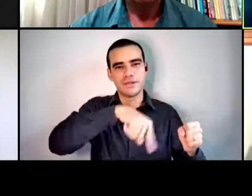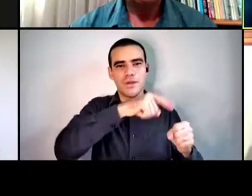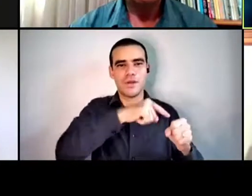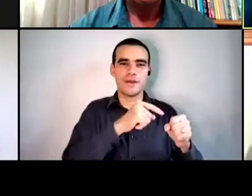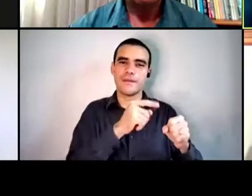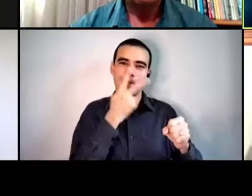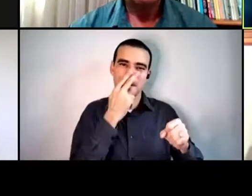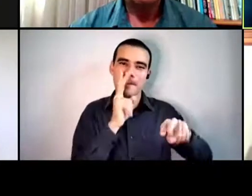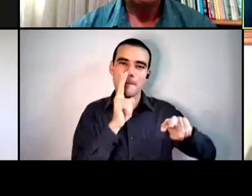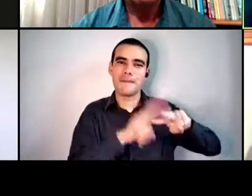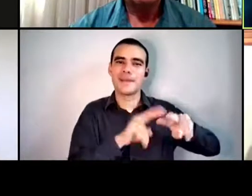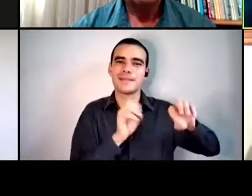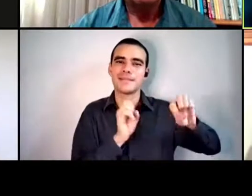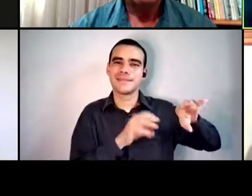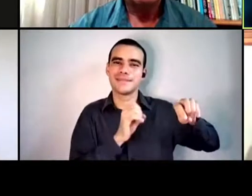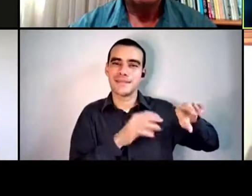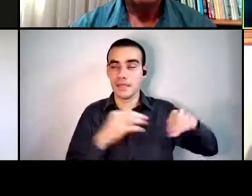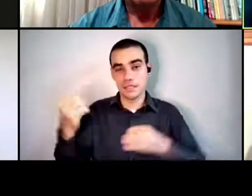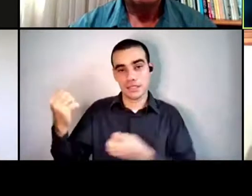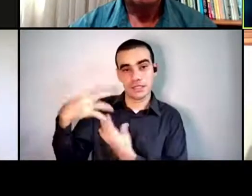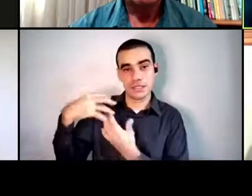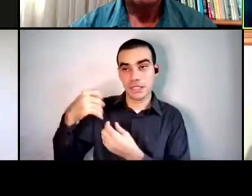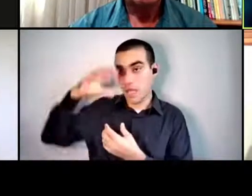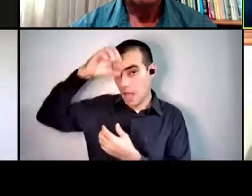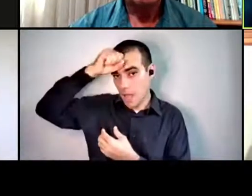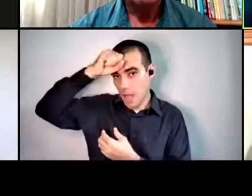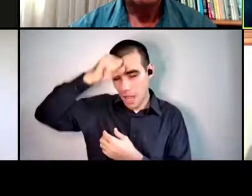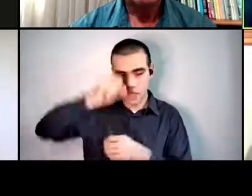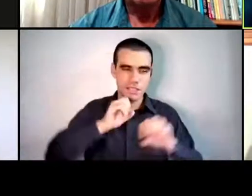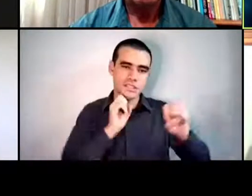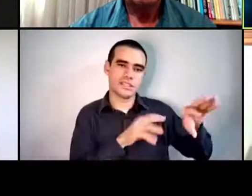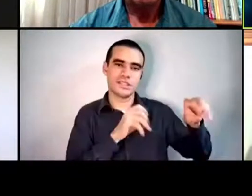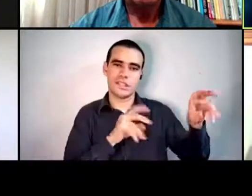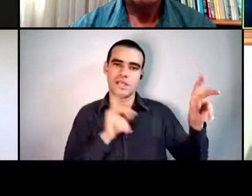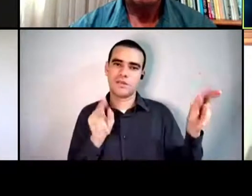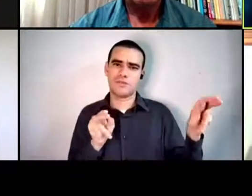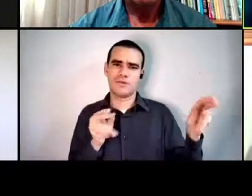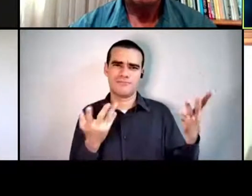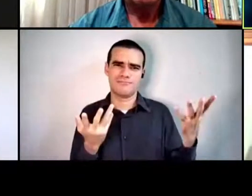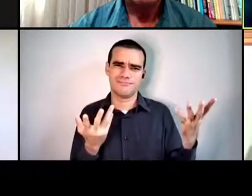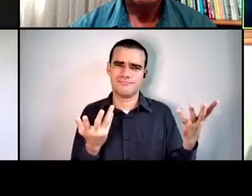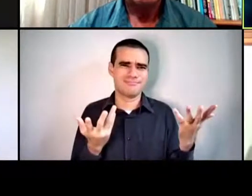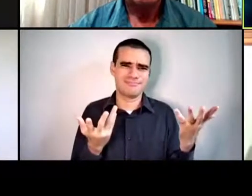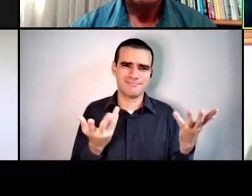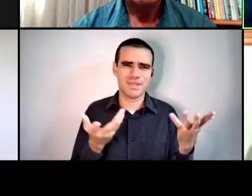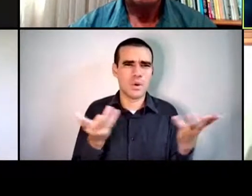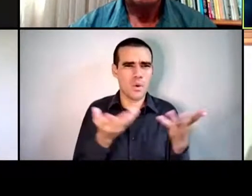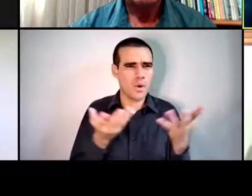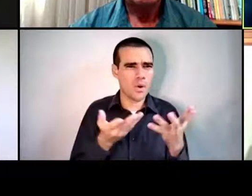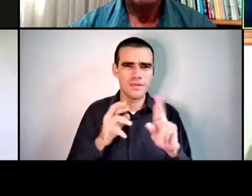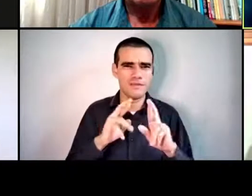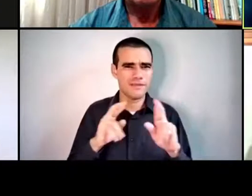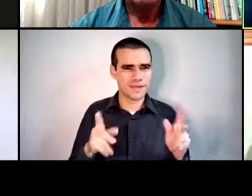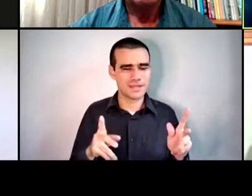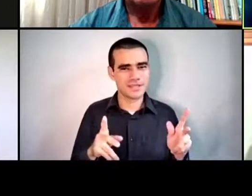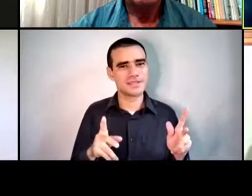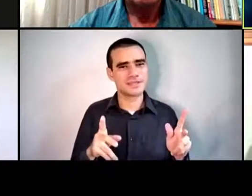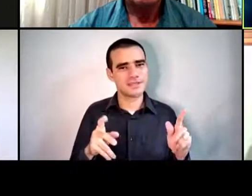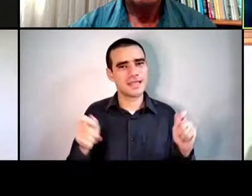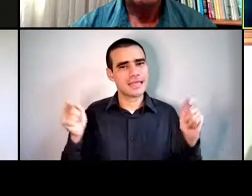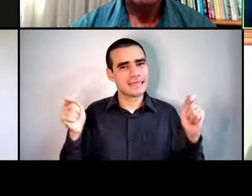endogeny. We are stuck with teaching what we learned, and the moment that we are living